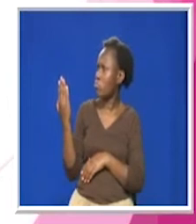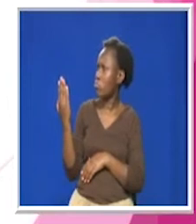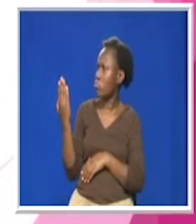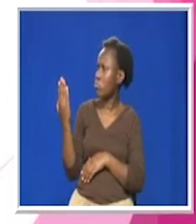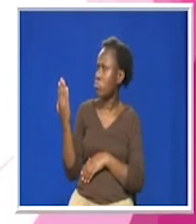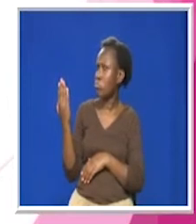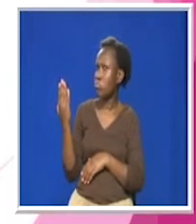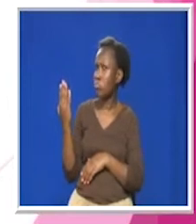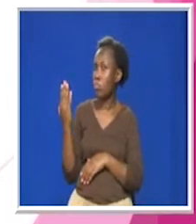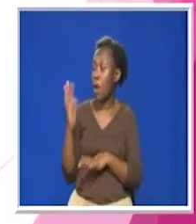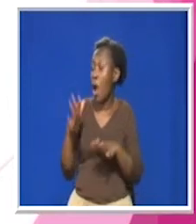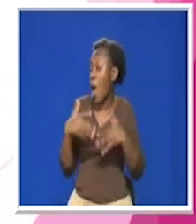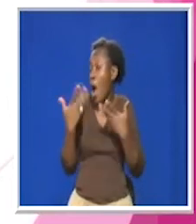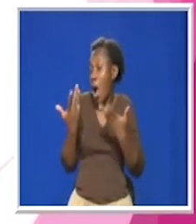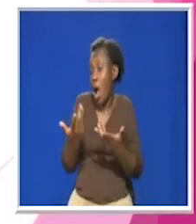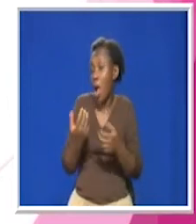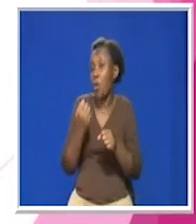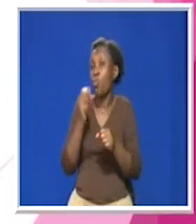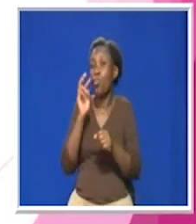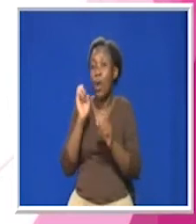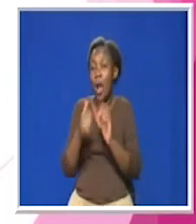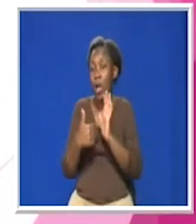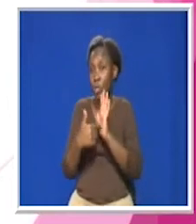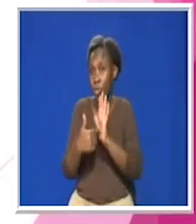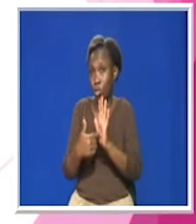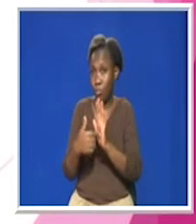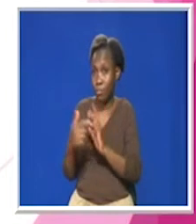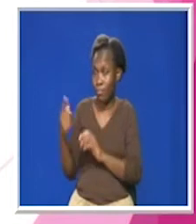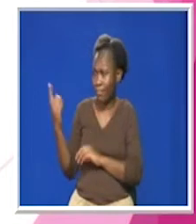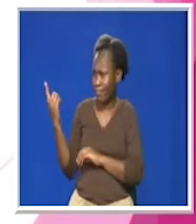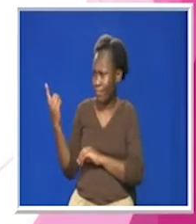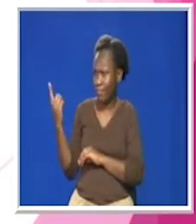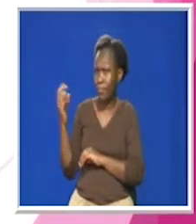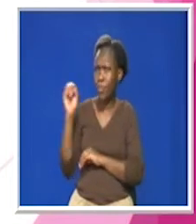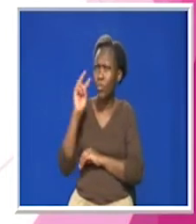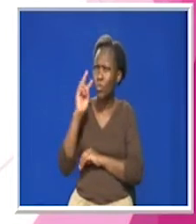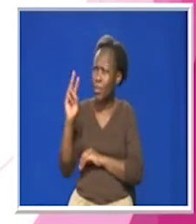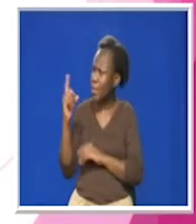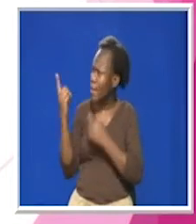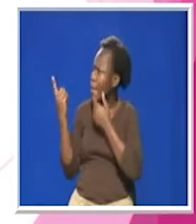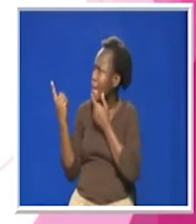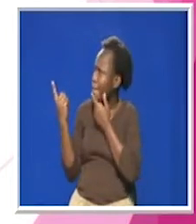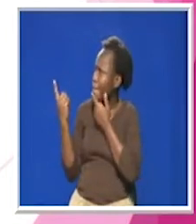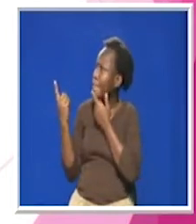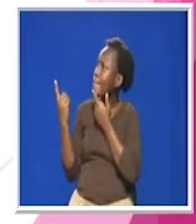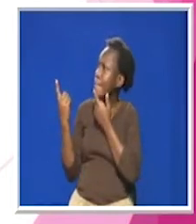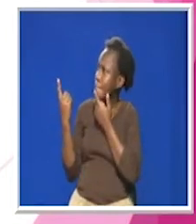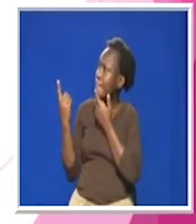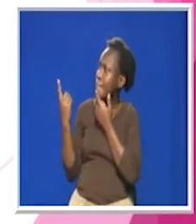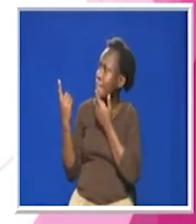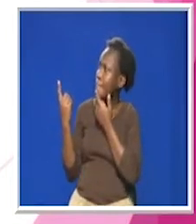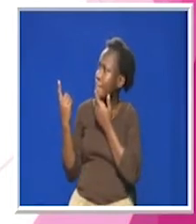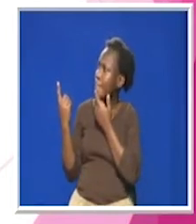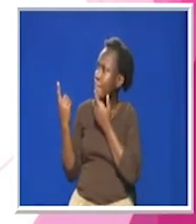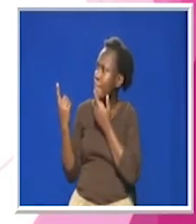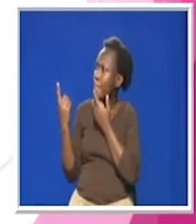pressure on rate of reaction using the curve. So you are able to have this curve here. So we're having now that we are